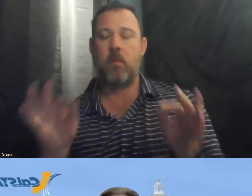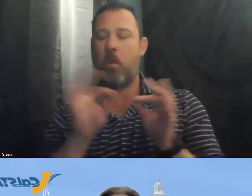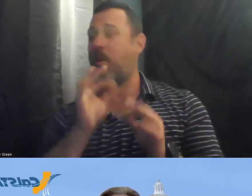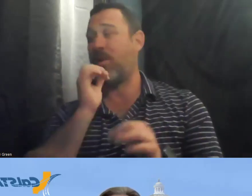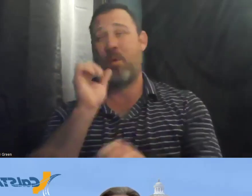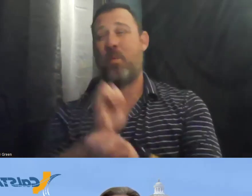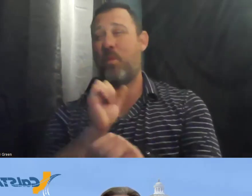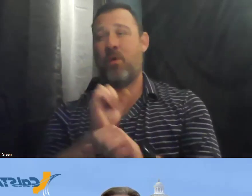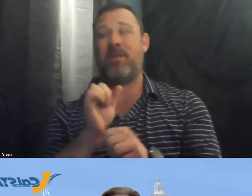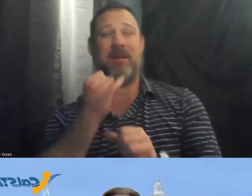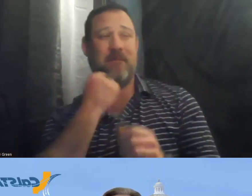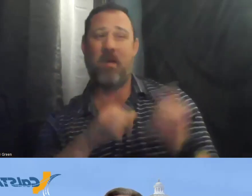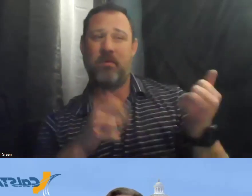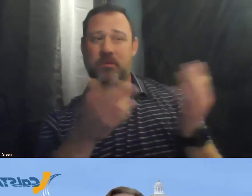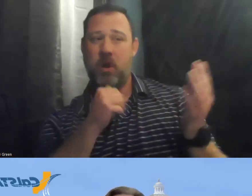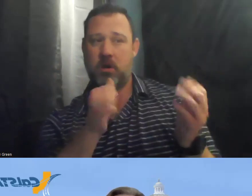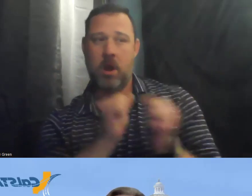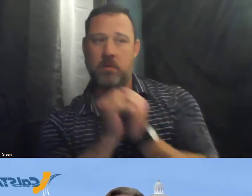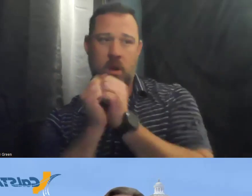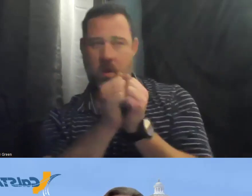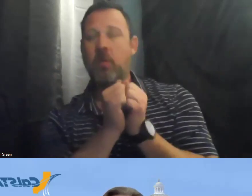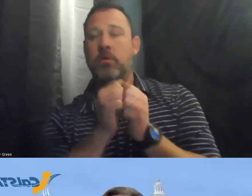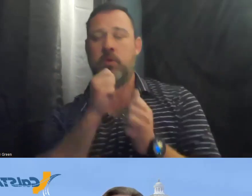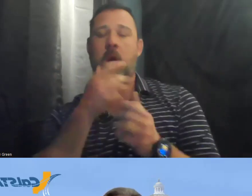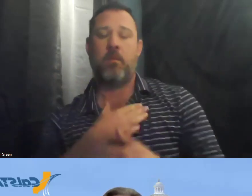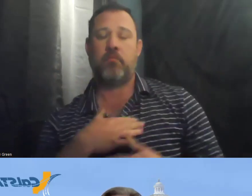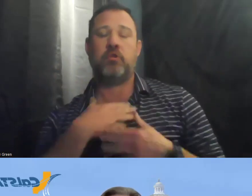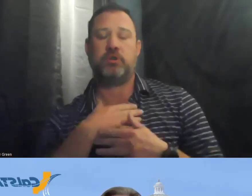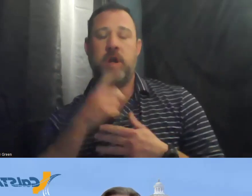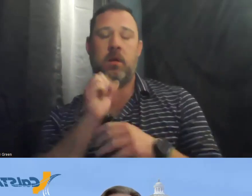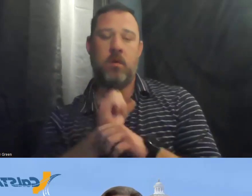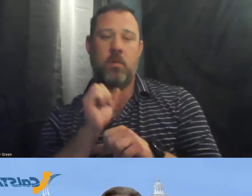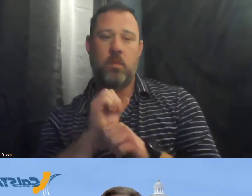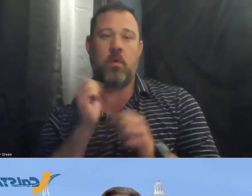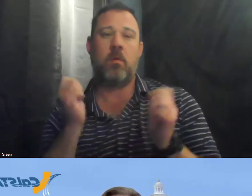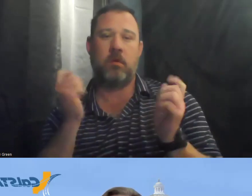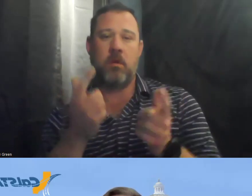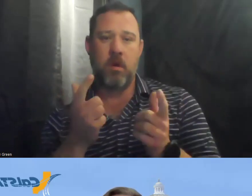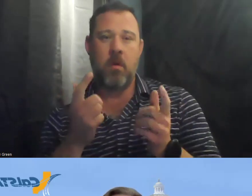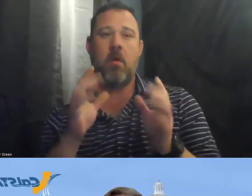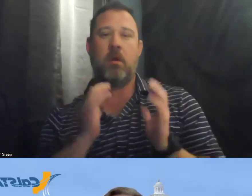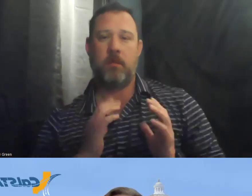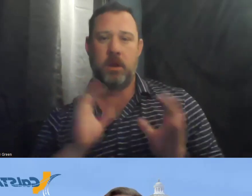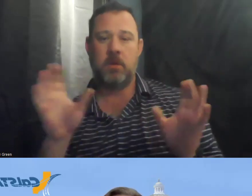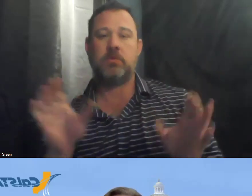unless the other 2 are working, right? And so that's where I really appreciate the work that the entire committee is doing and how